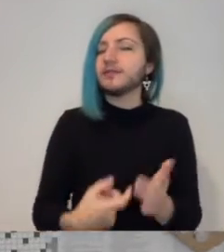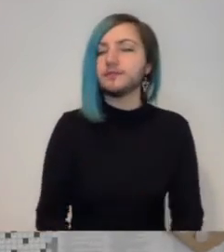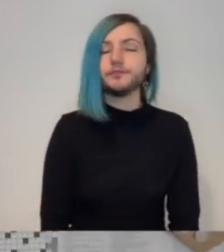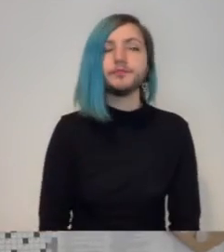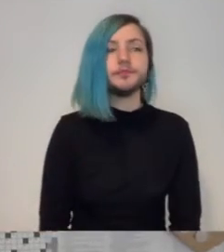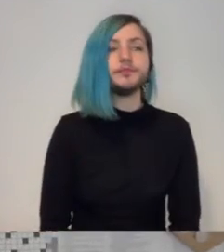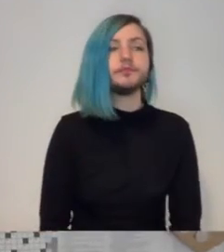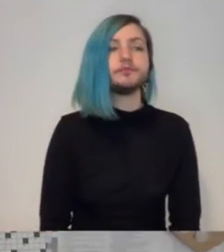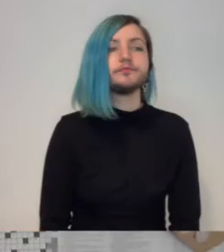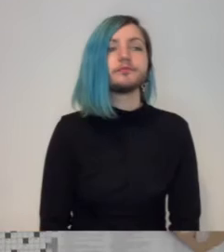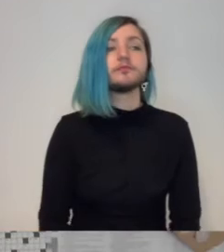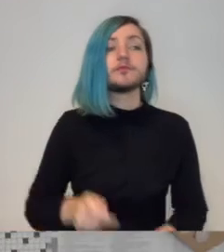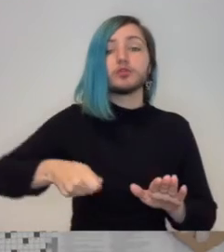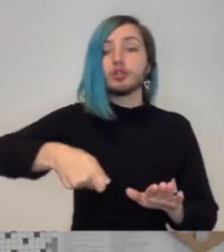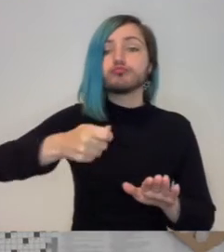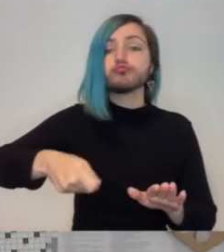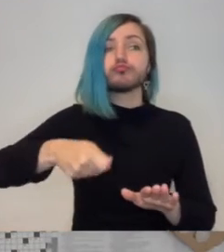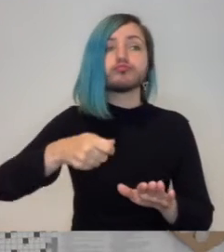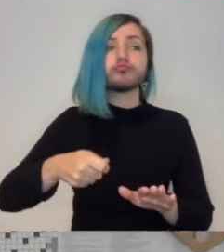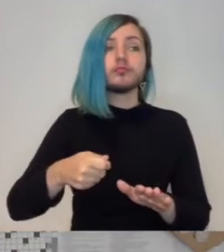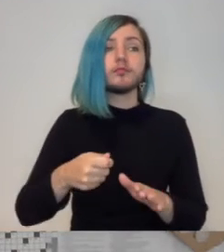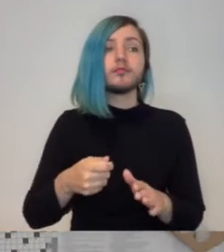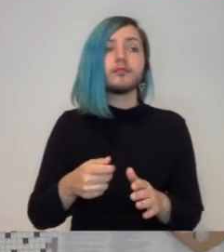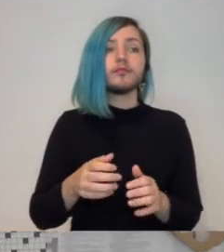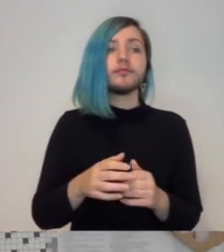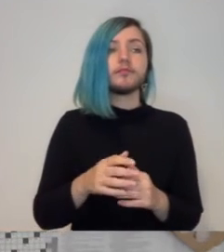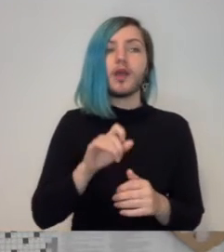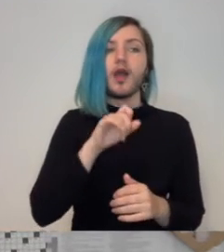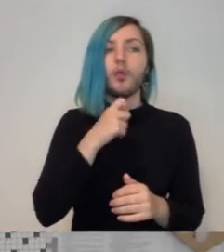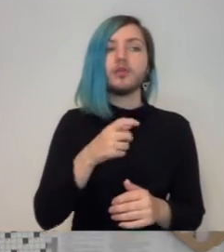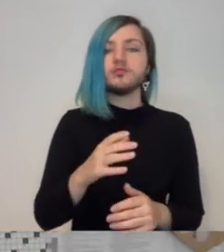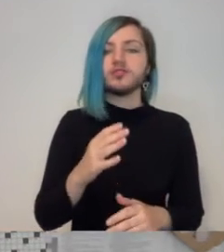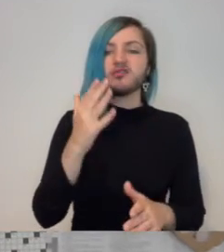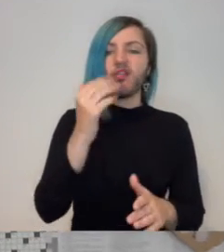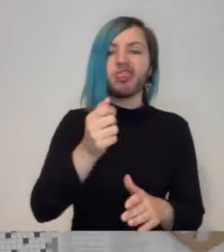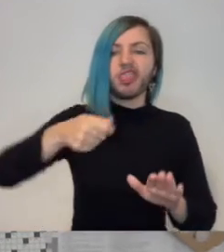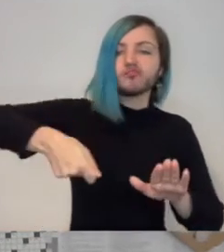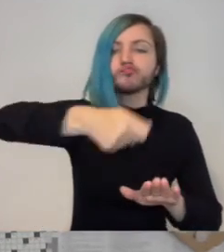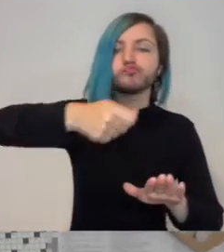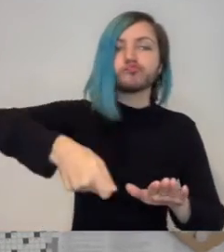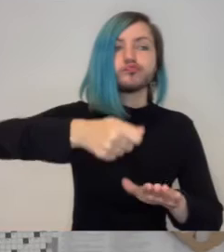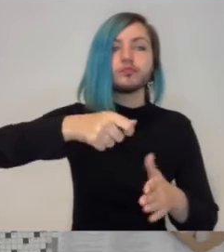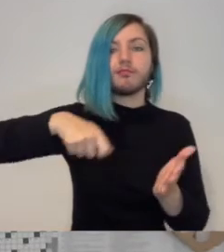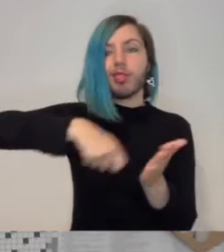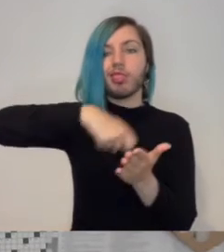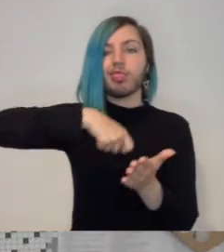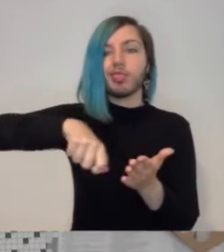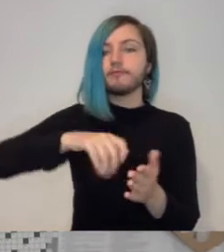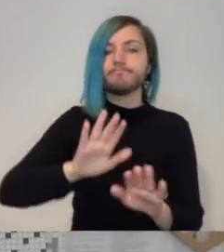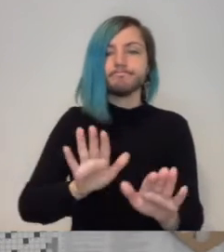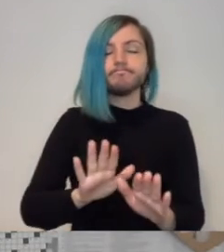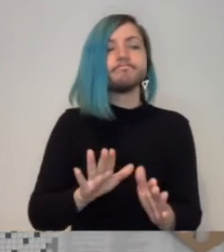Now when you're rolling, I wouldn't just do a dollop and then roll it on the styrofoam, because